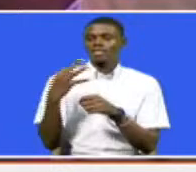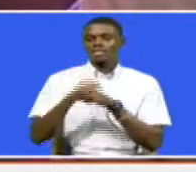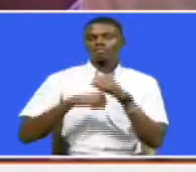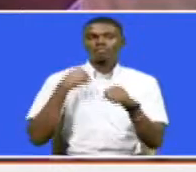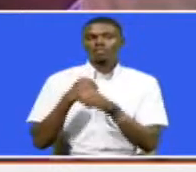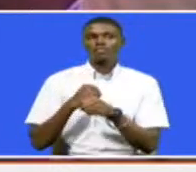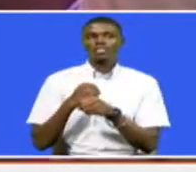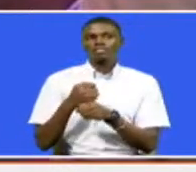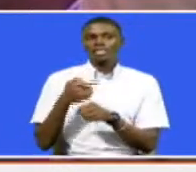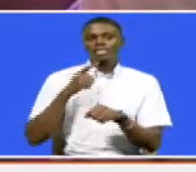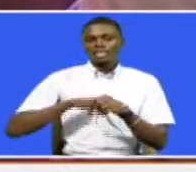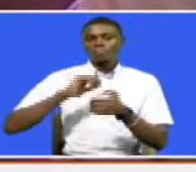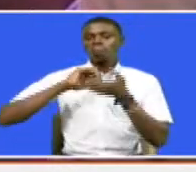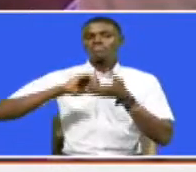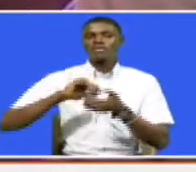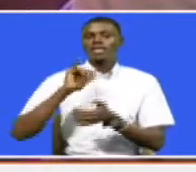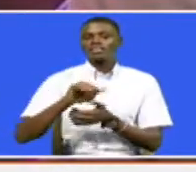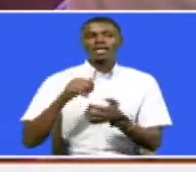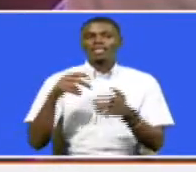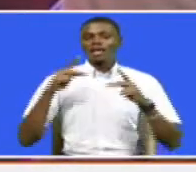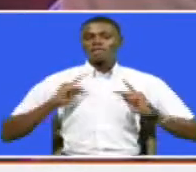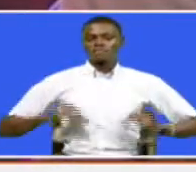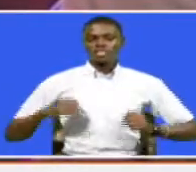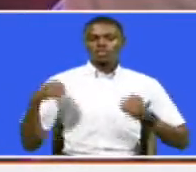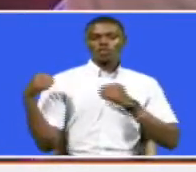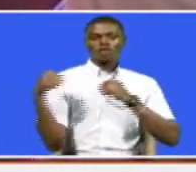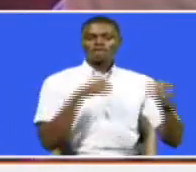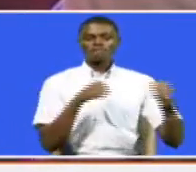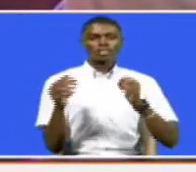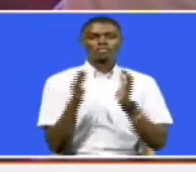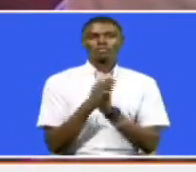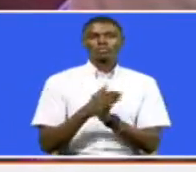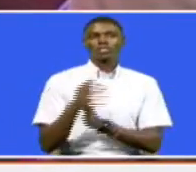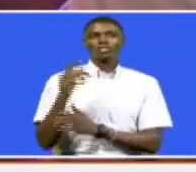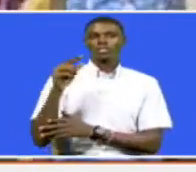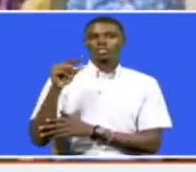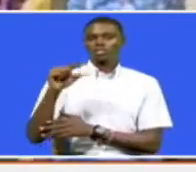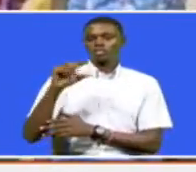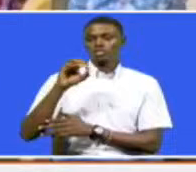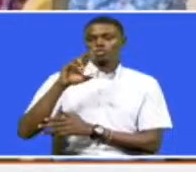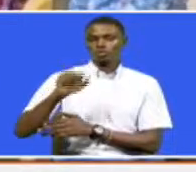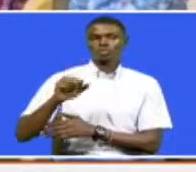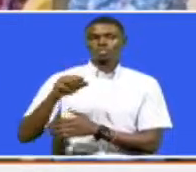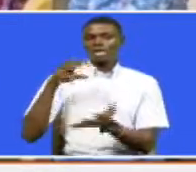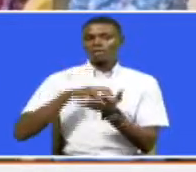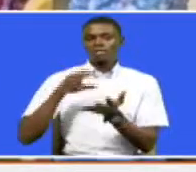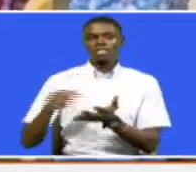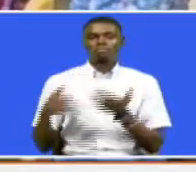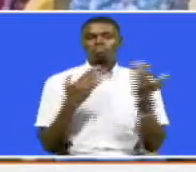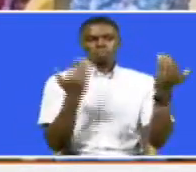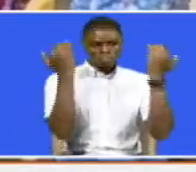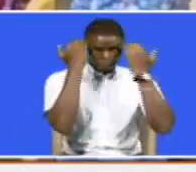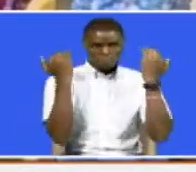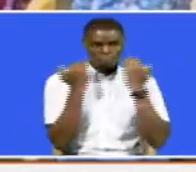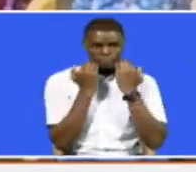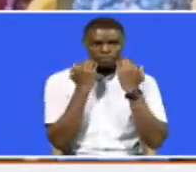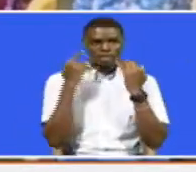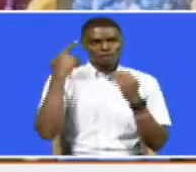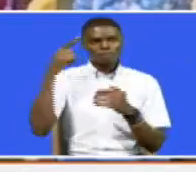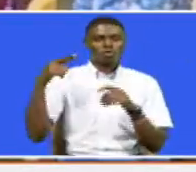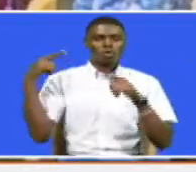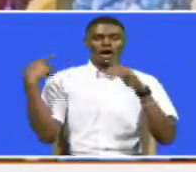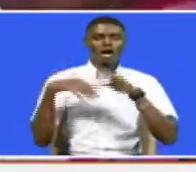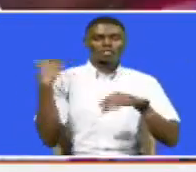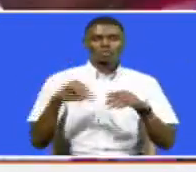years when he was engaged in the physical fight with Joe Rududhi. Rududhi filed a lawsuit in which Oshira was charged with assault and